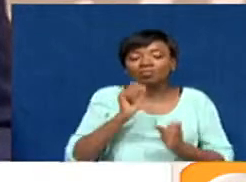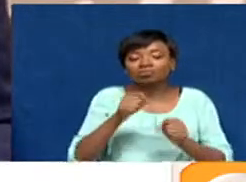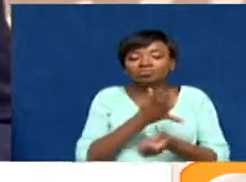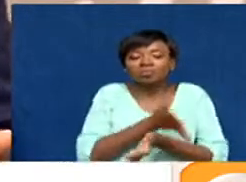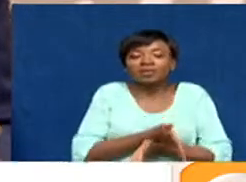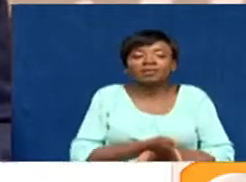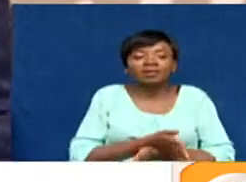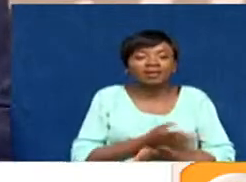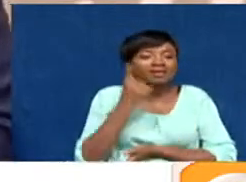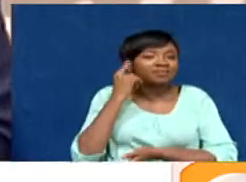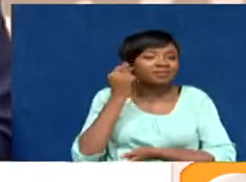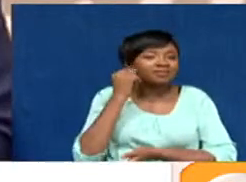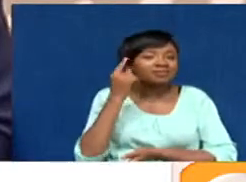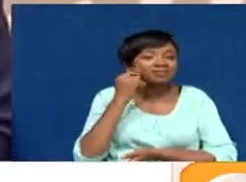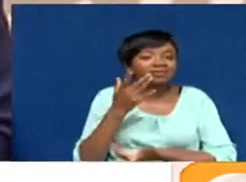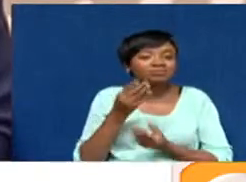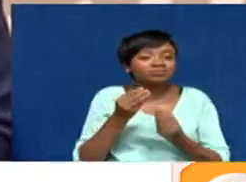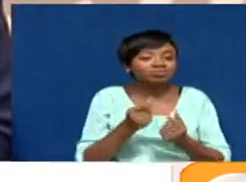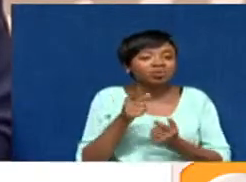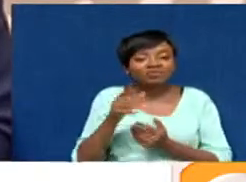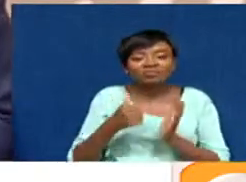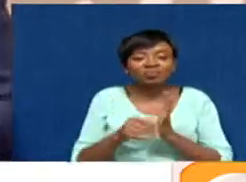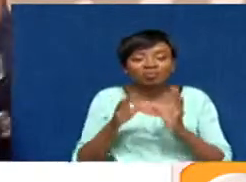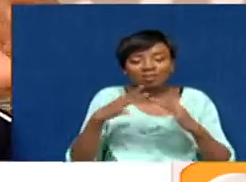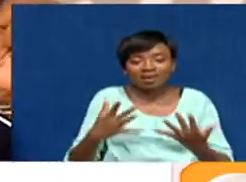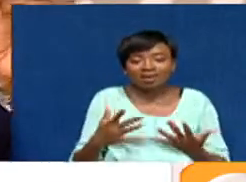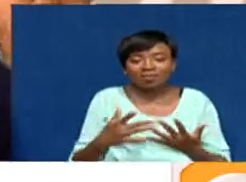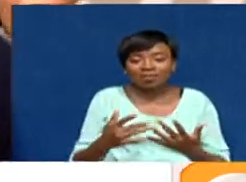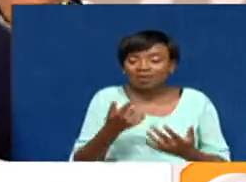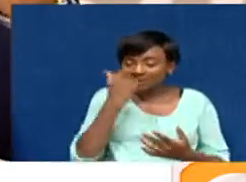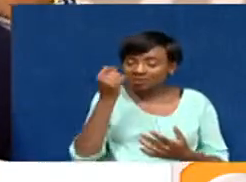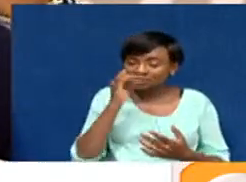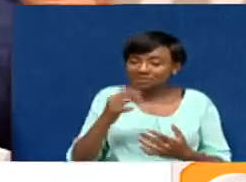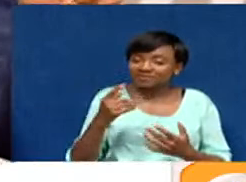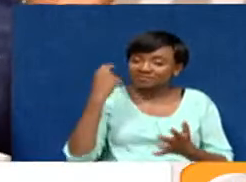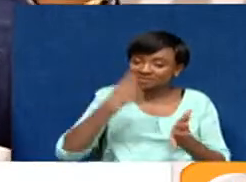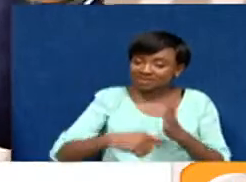other, trying to figure out how we're going to fix this problem. So